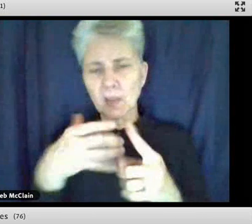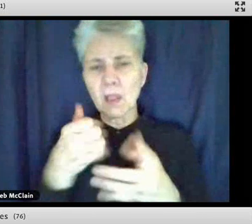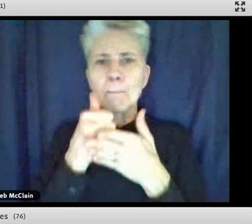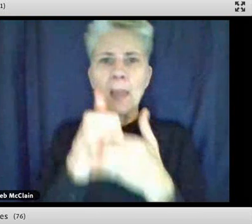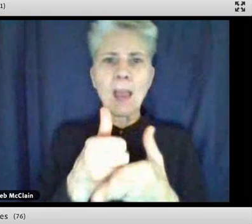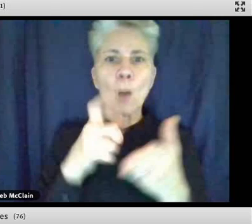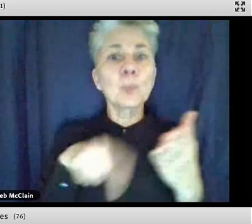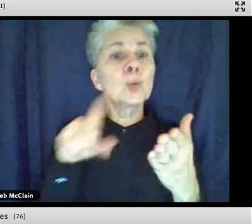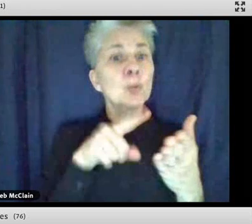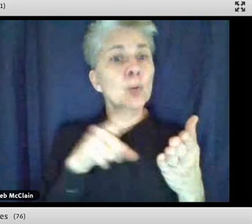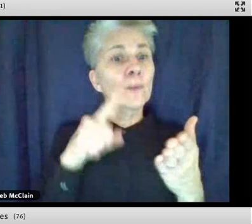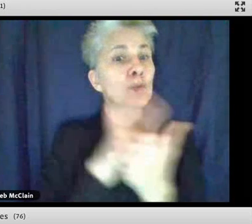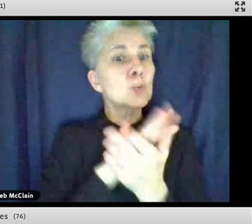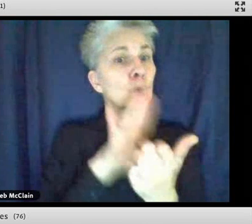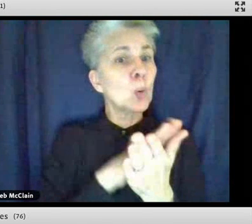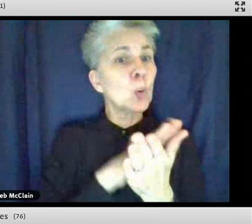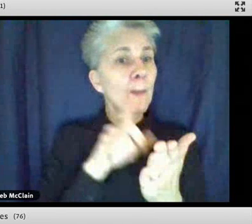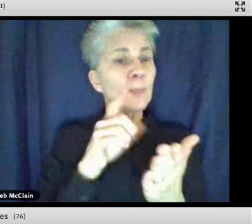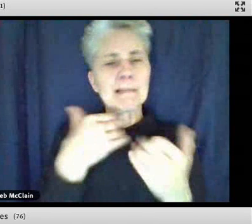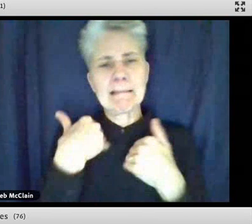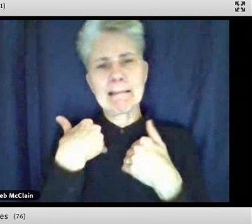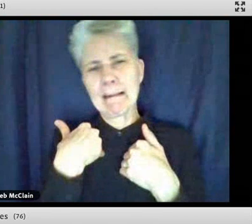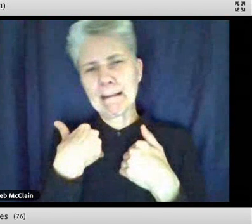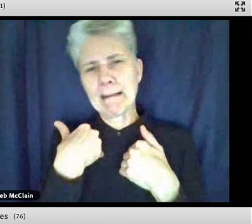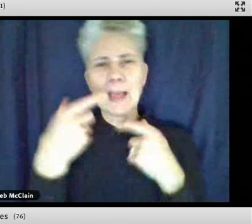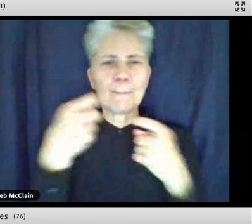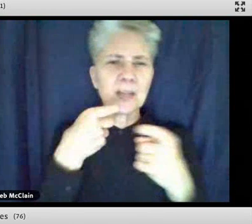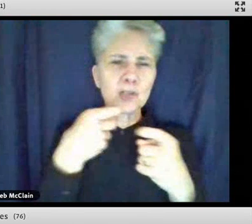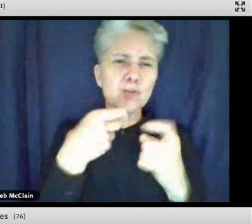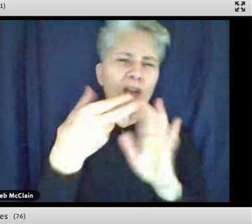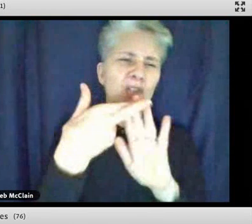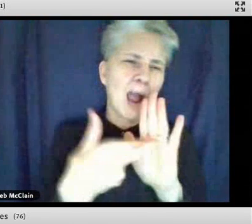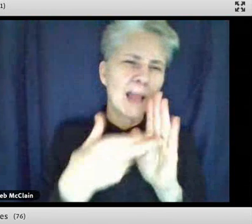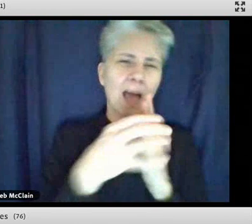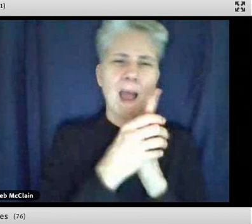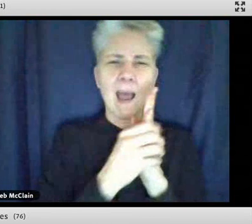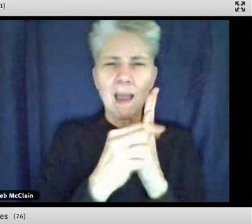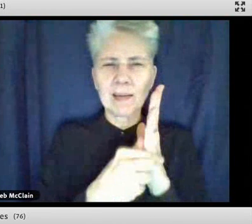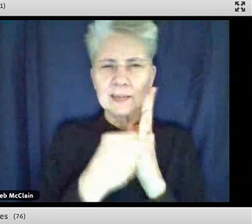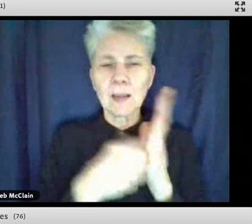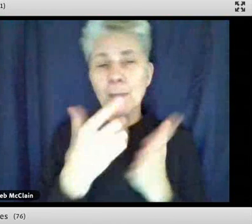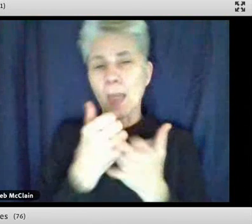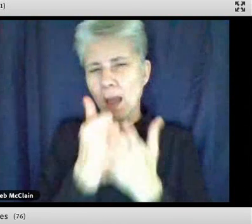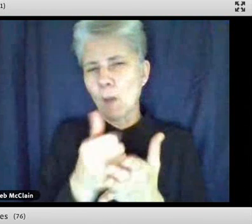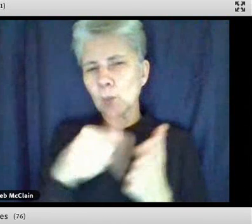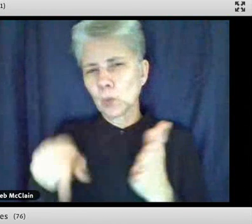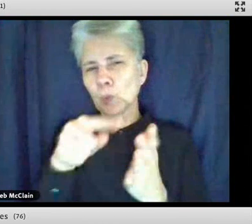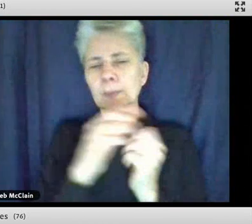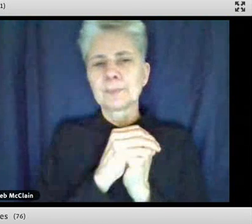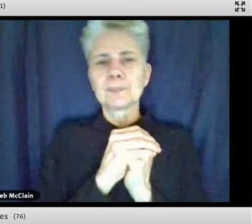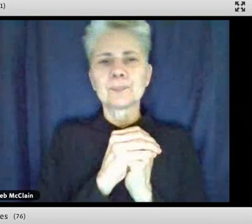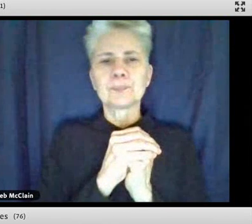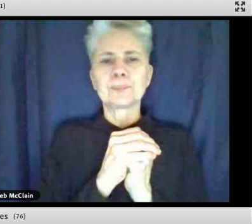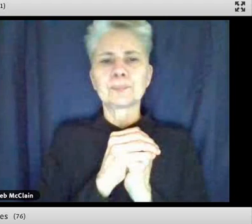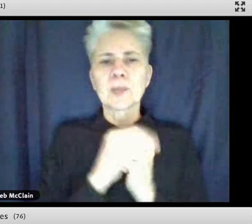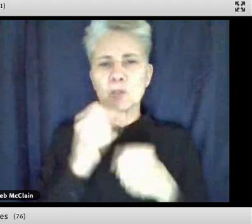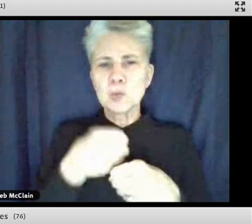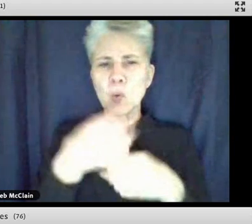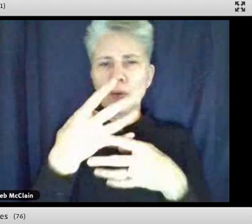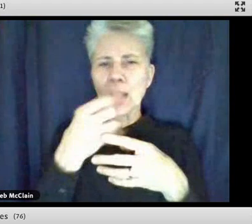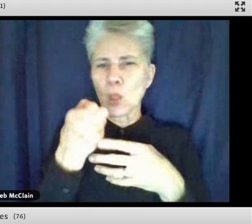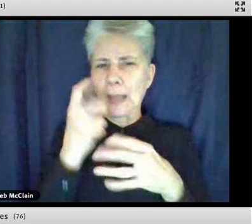administration guidelines that might be helpful. Let's see, scroll down a little bit. So